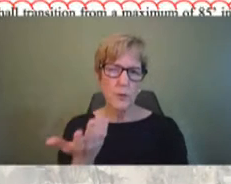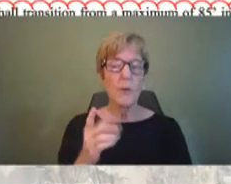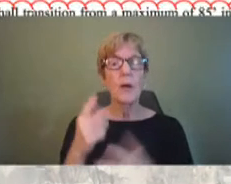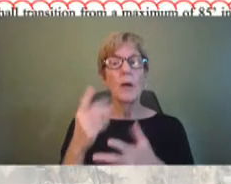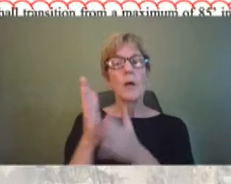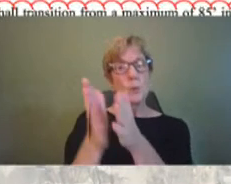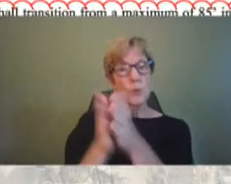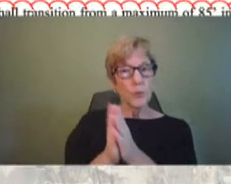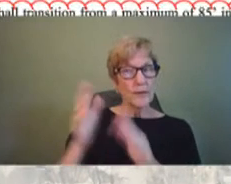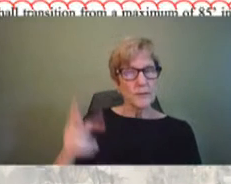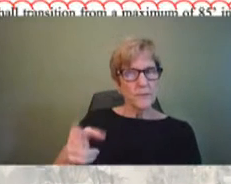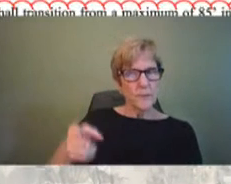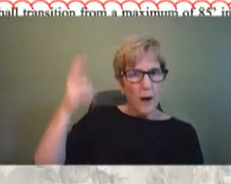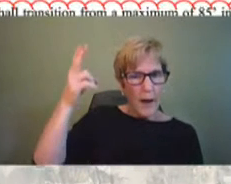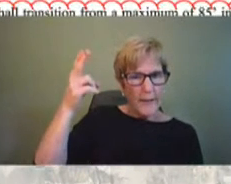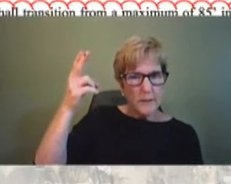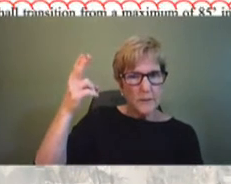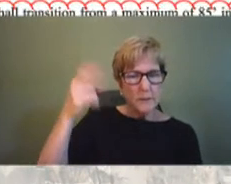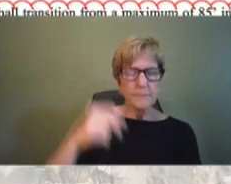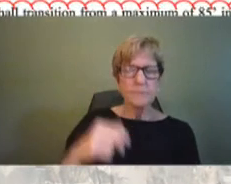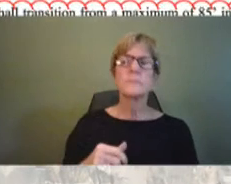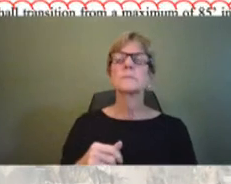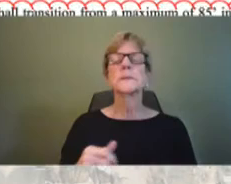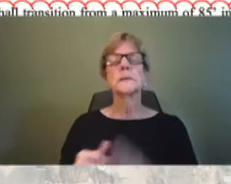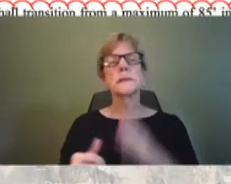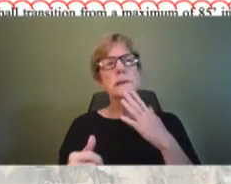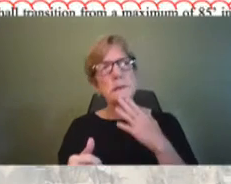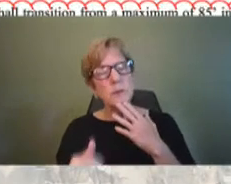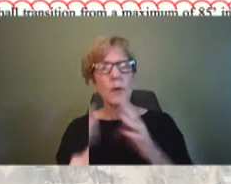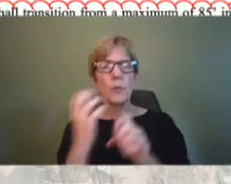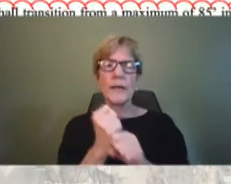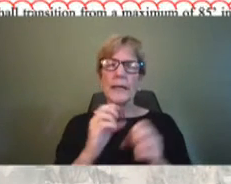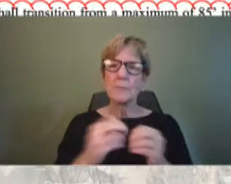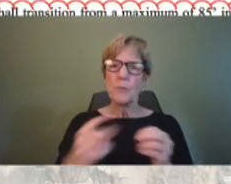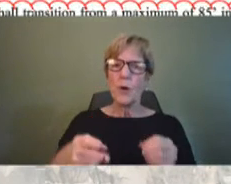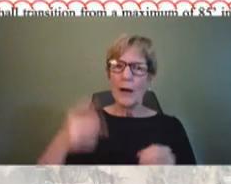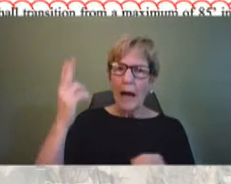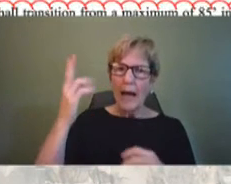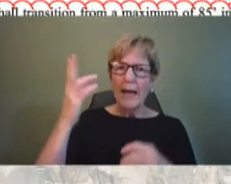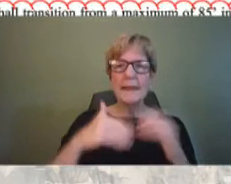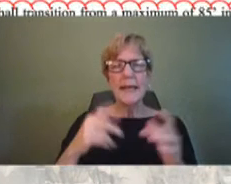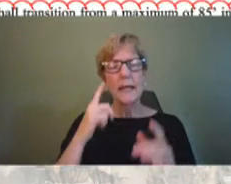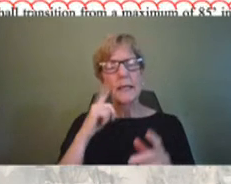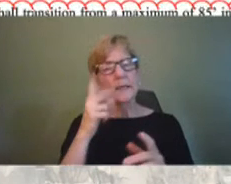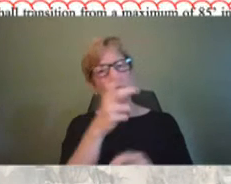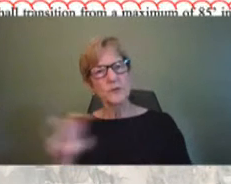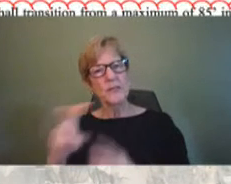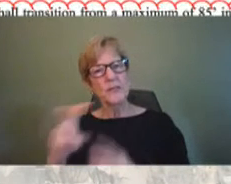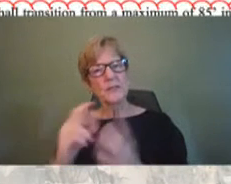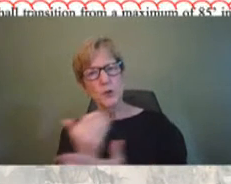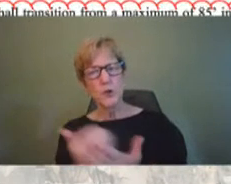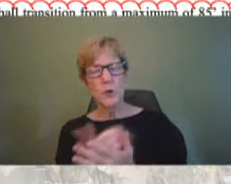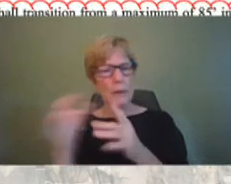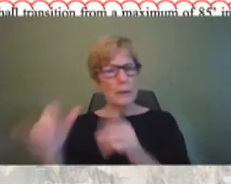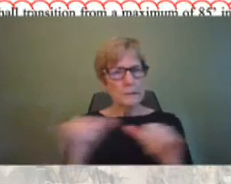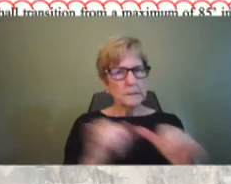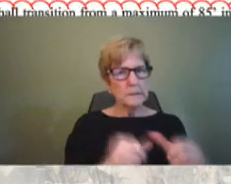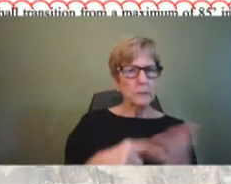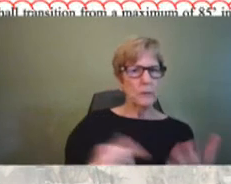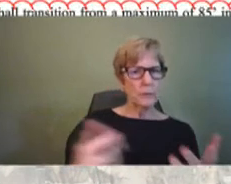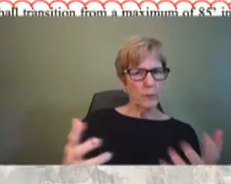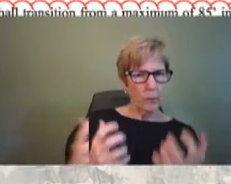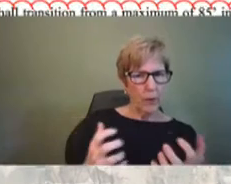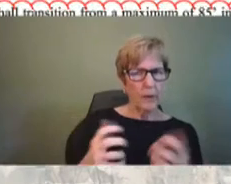height there was some consternation of oh well are we getting more height than we would have over the new ordinance is this consistent with where we want to be under the